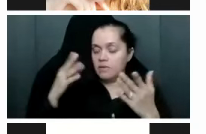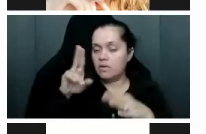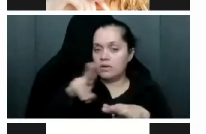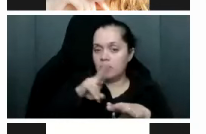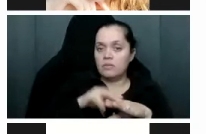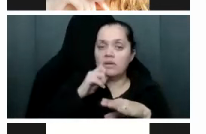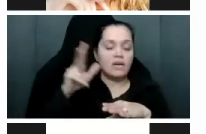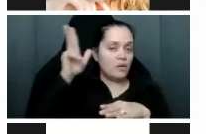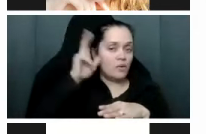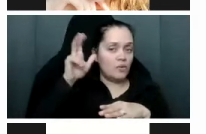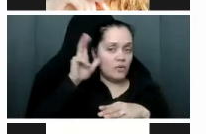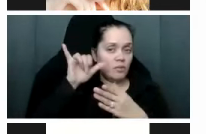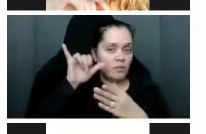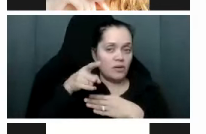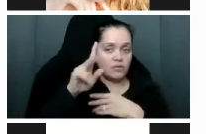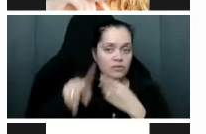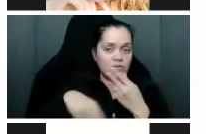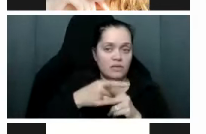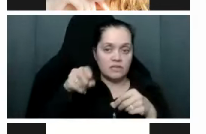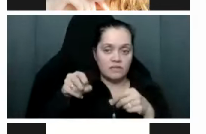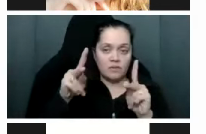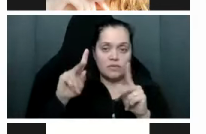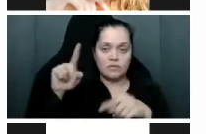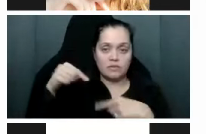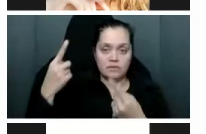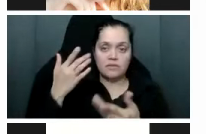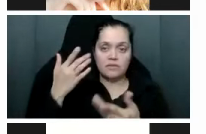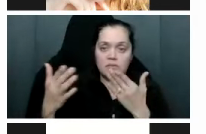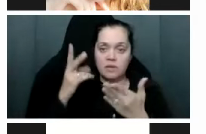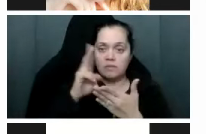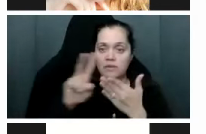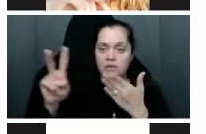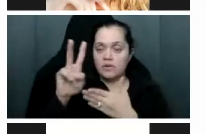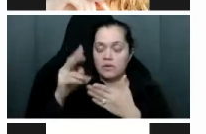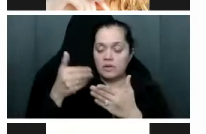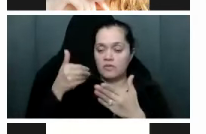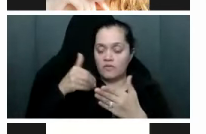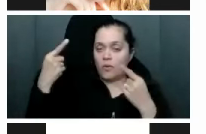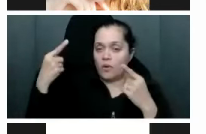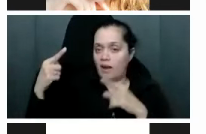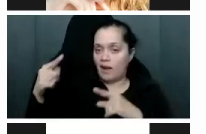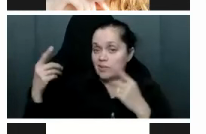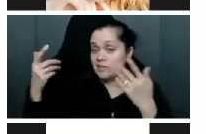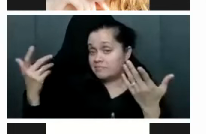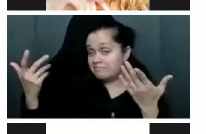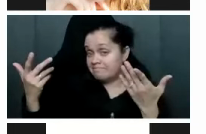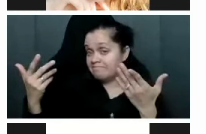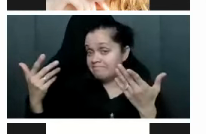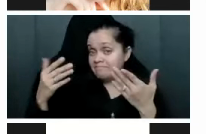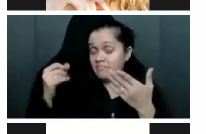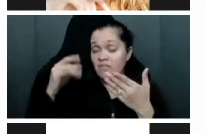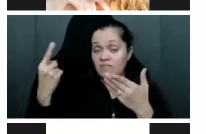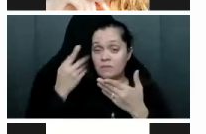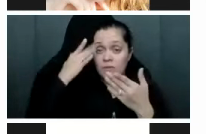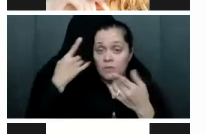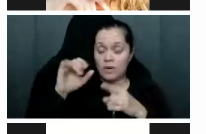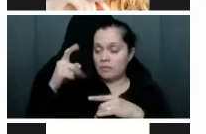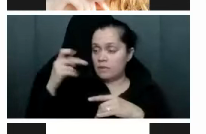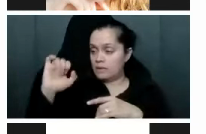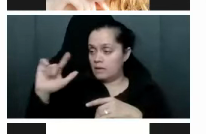hear about those sorts of opportunities till maybe 2 weeks before they happen. So if something's going to happen in